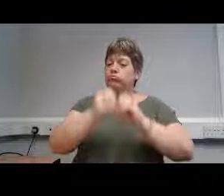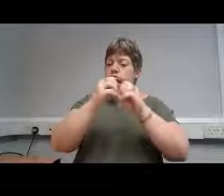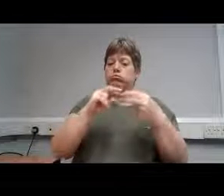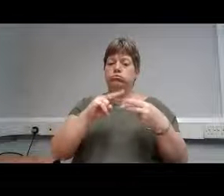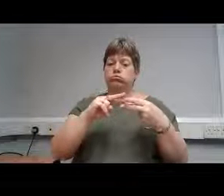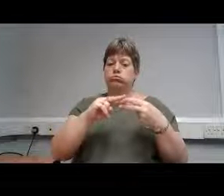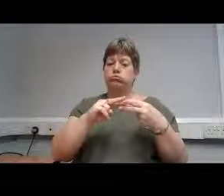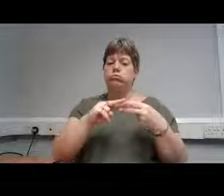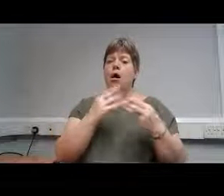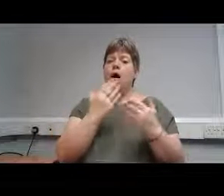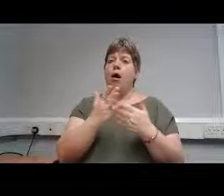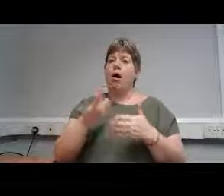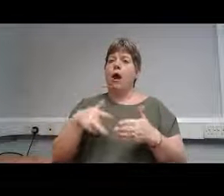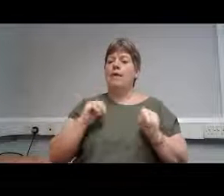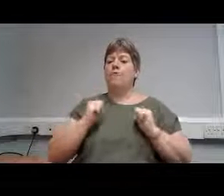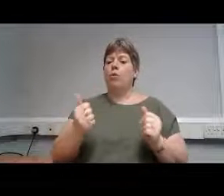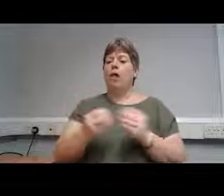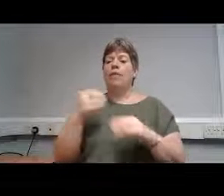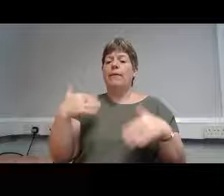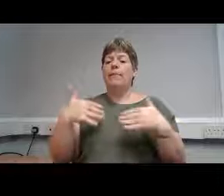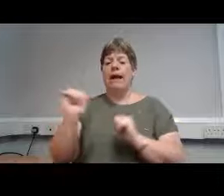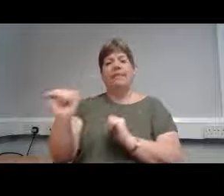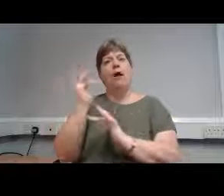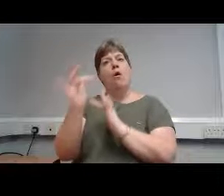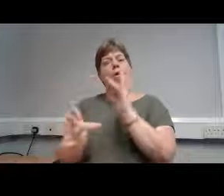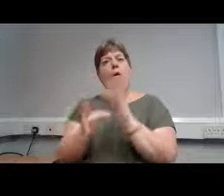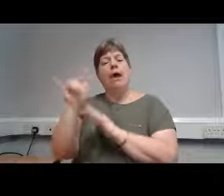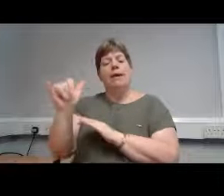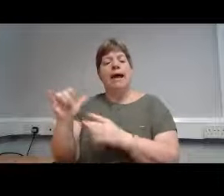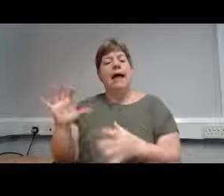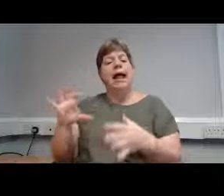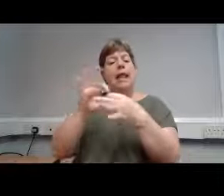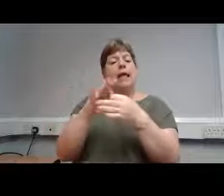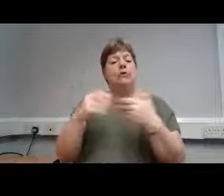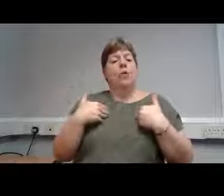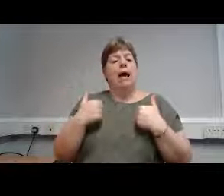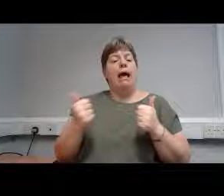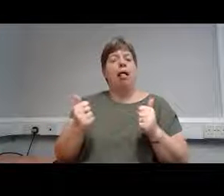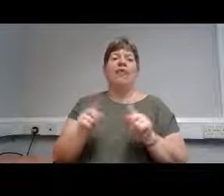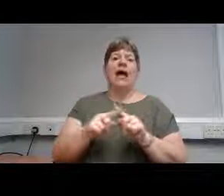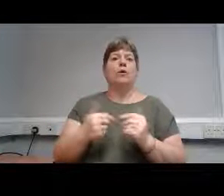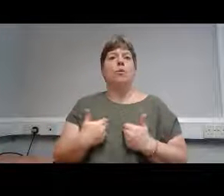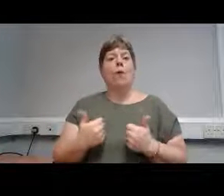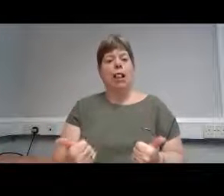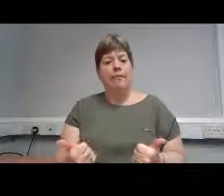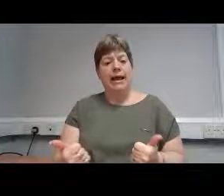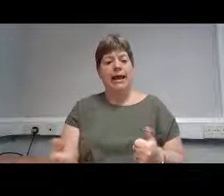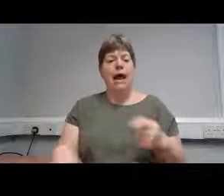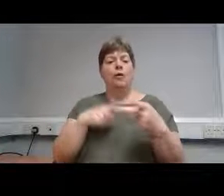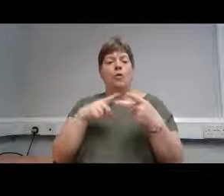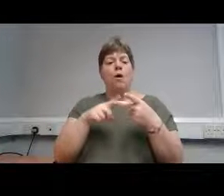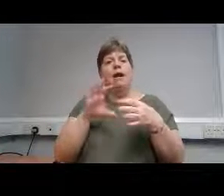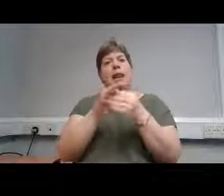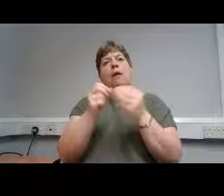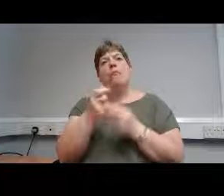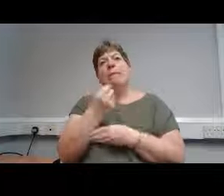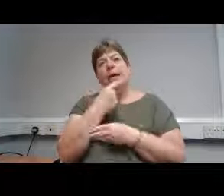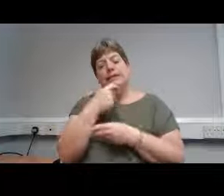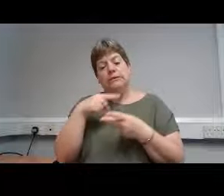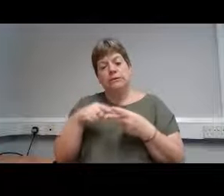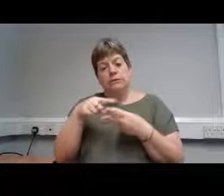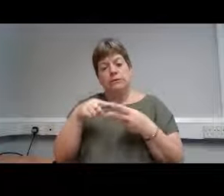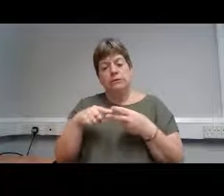are actually on the Live Well with Pain website, and they are around health and well-being, and there's also one around medicines.